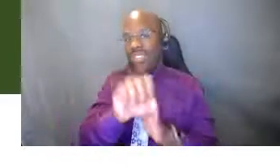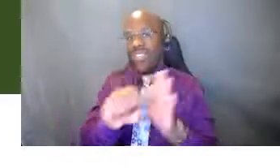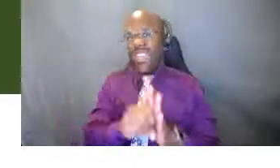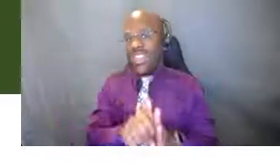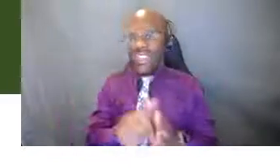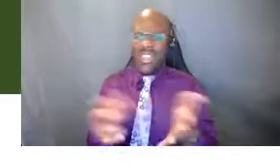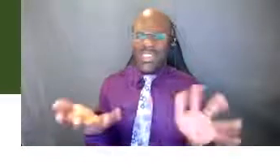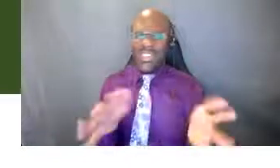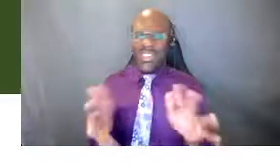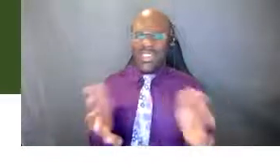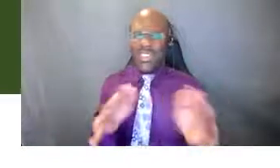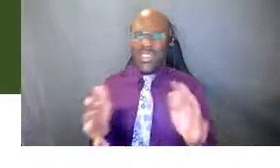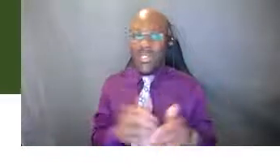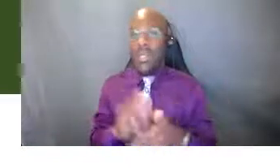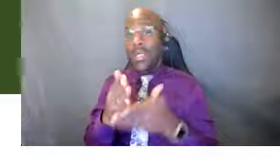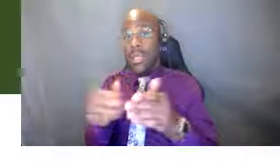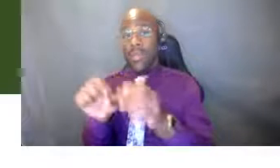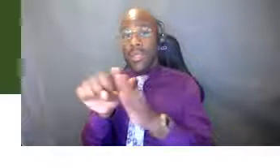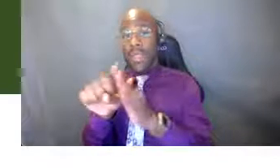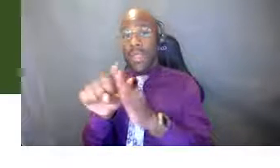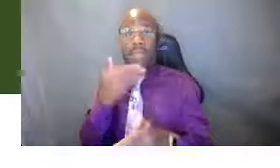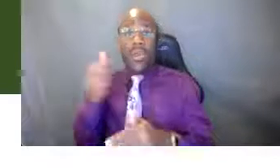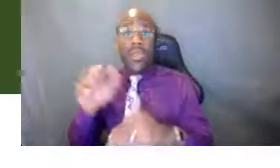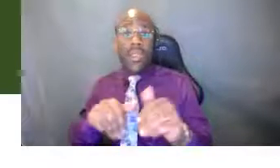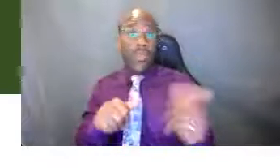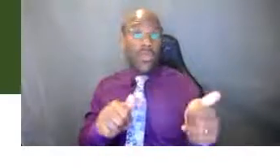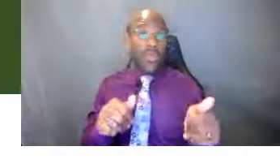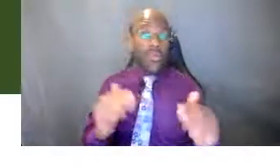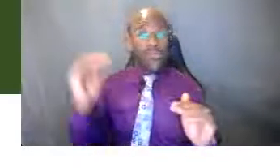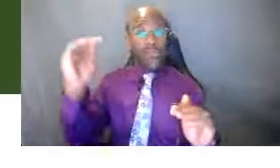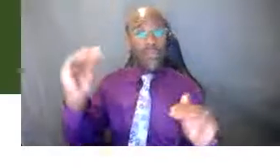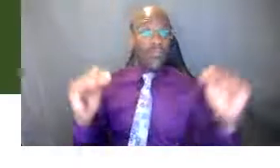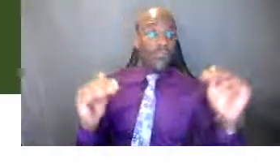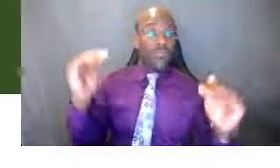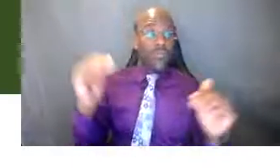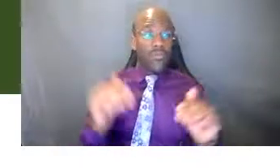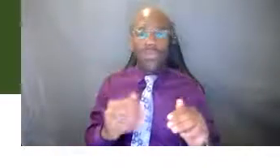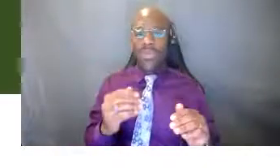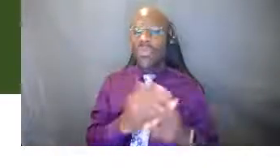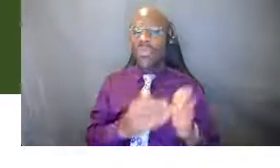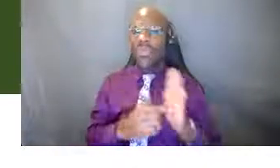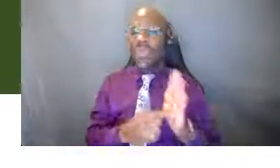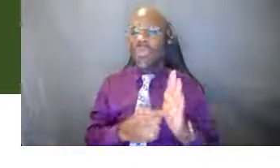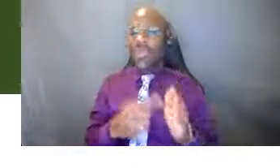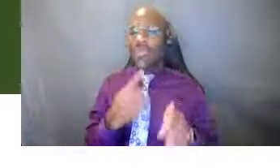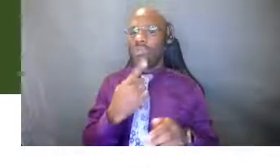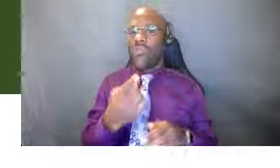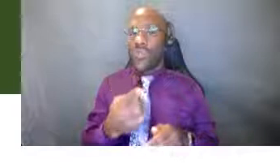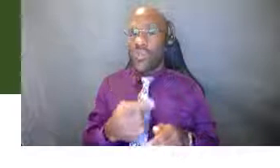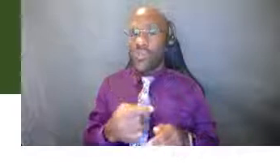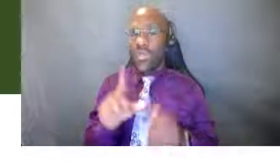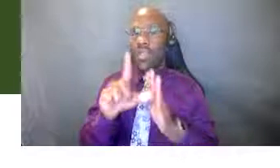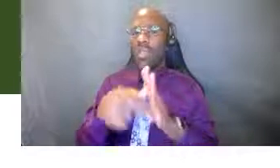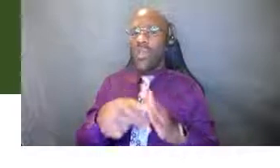Certain states do better than others. Some examples I'm going to share are Connecticut and Oregon. They do a little bit